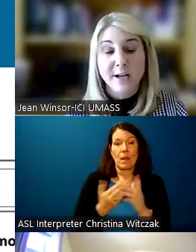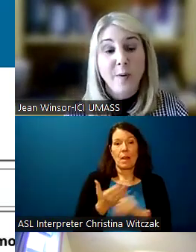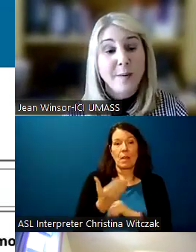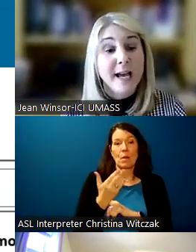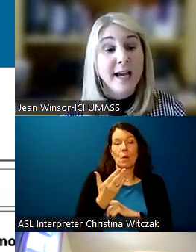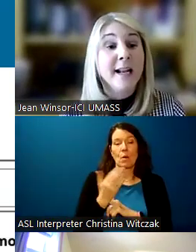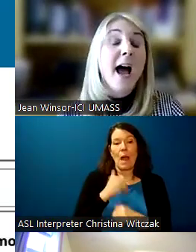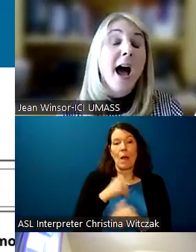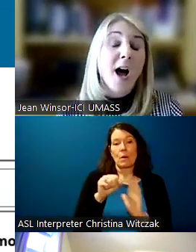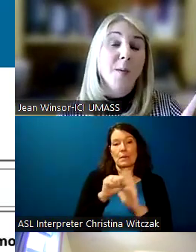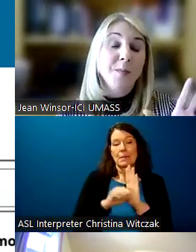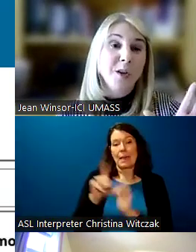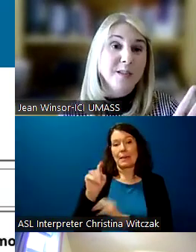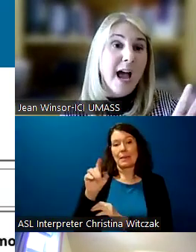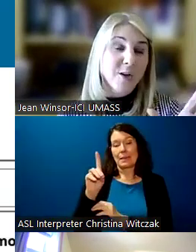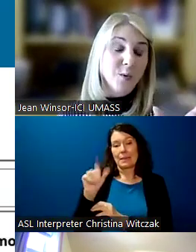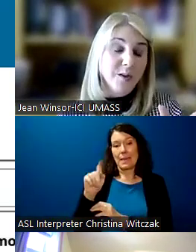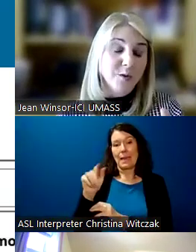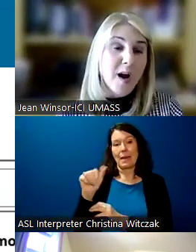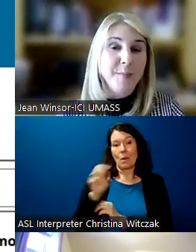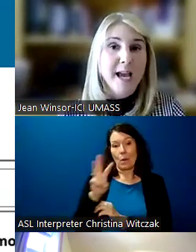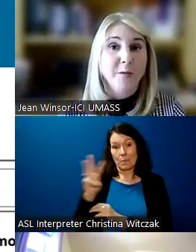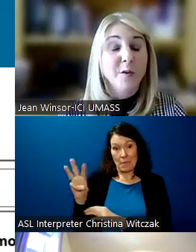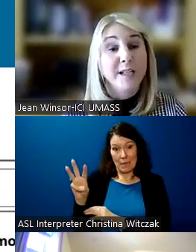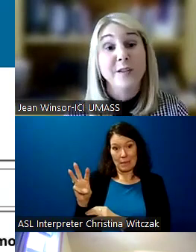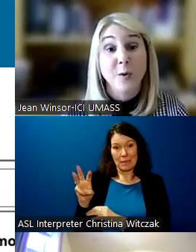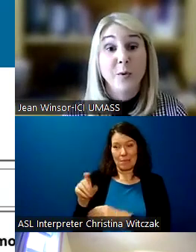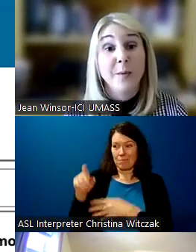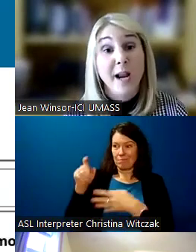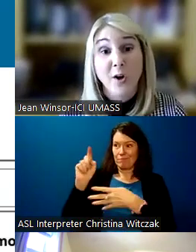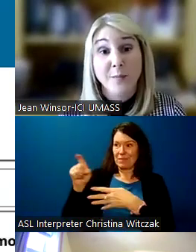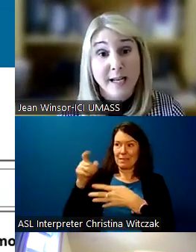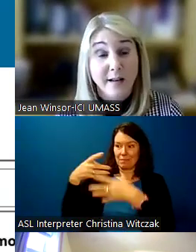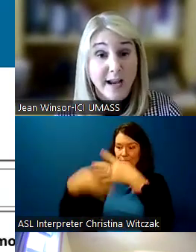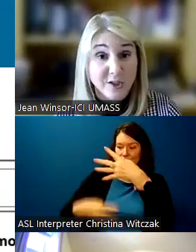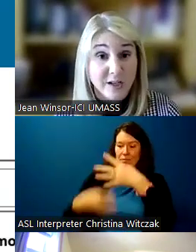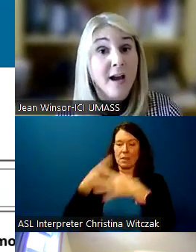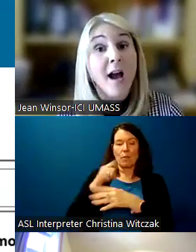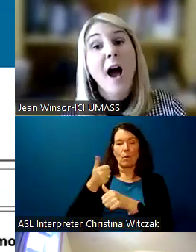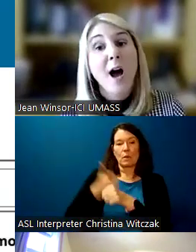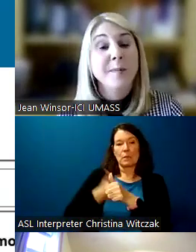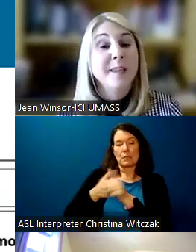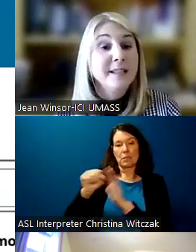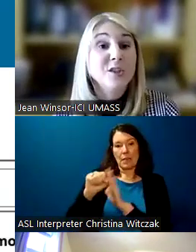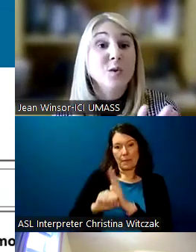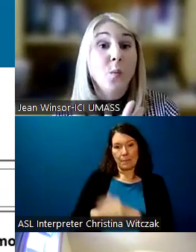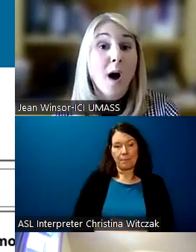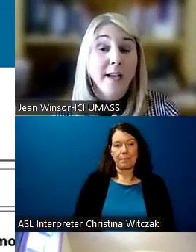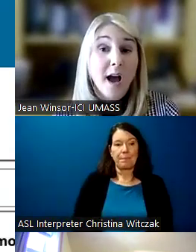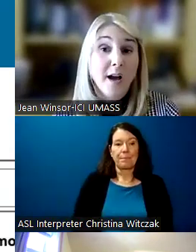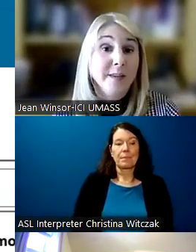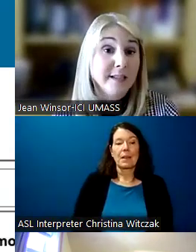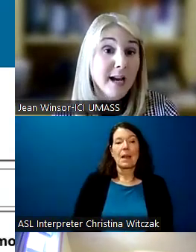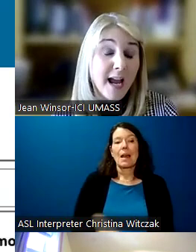State Data website. There's an actual drop down for individual employment outcome data collection. This is just